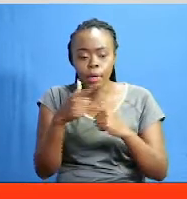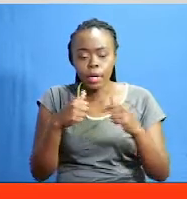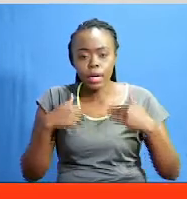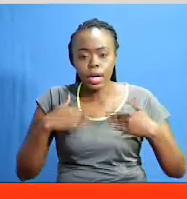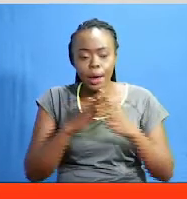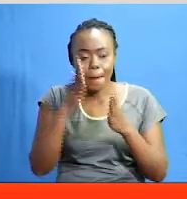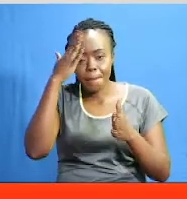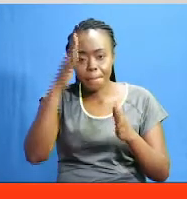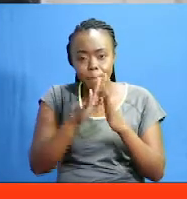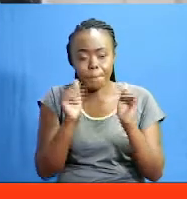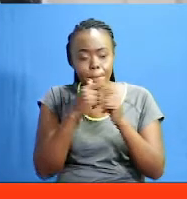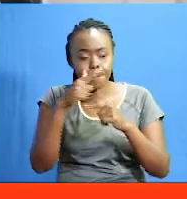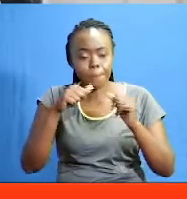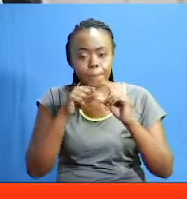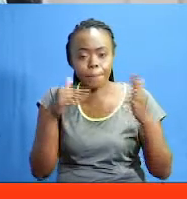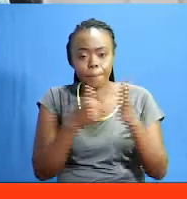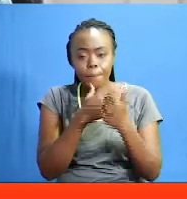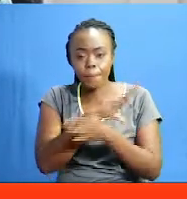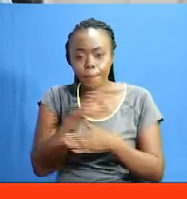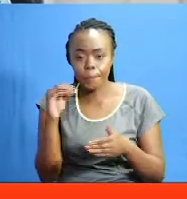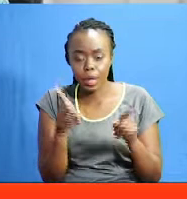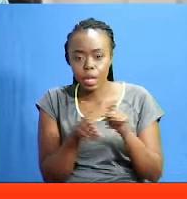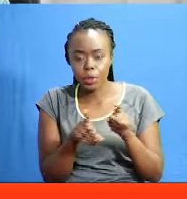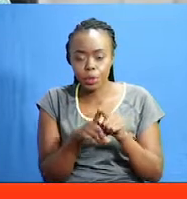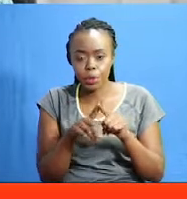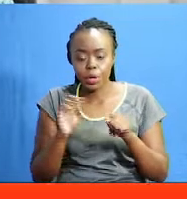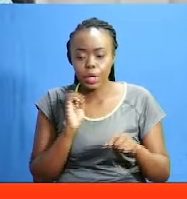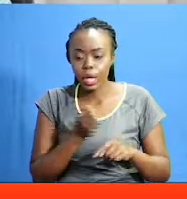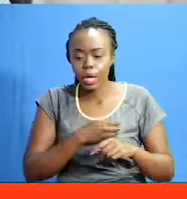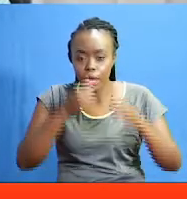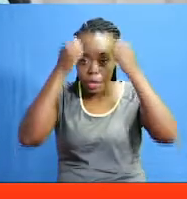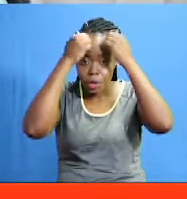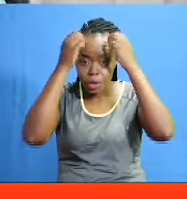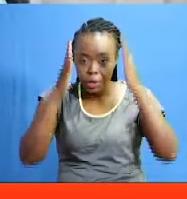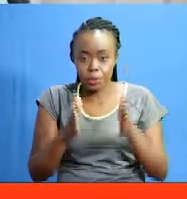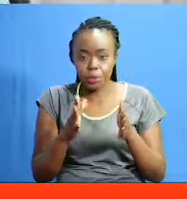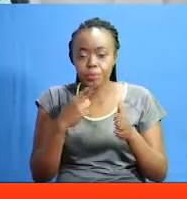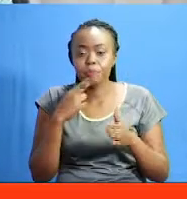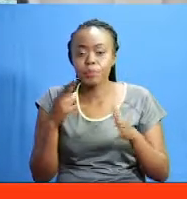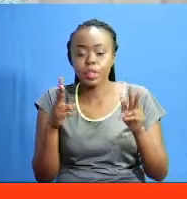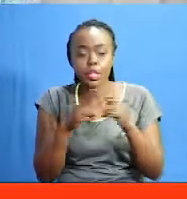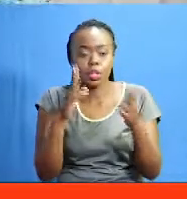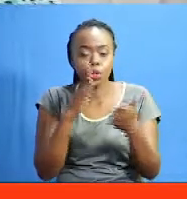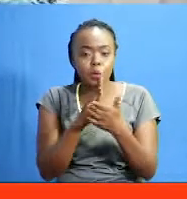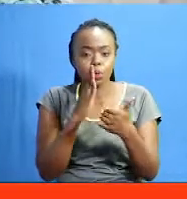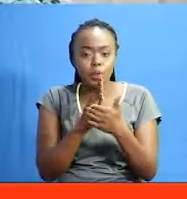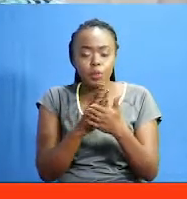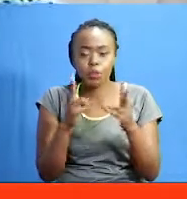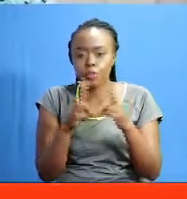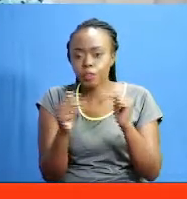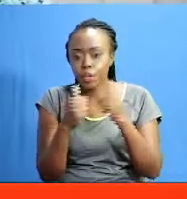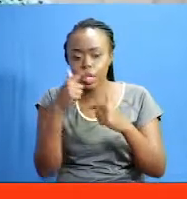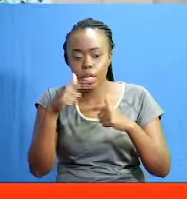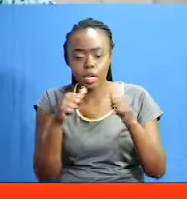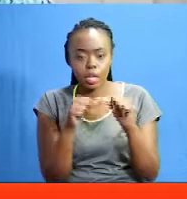issues and taking novel strides. And our students are really, really